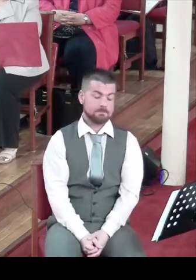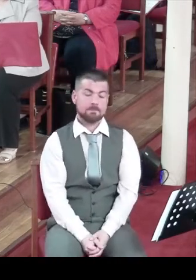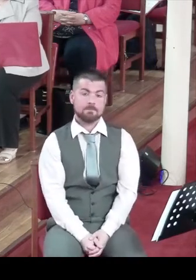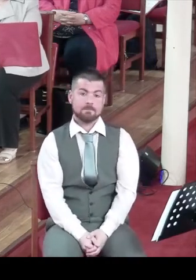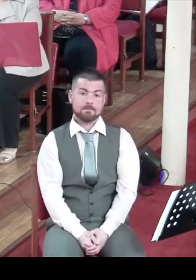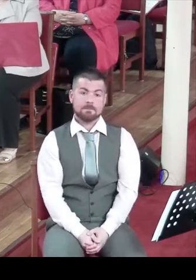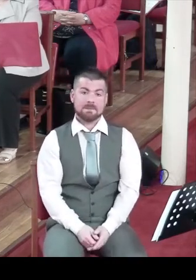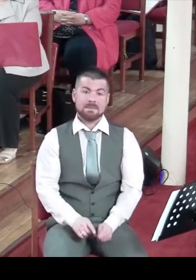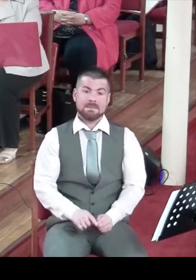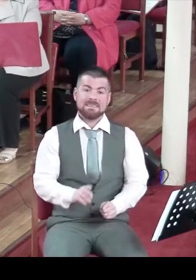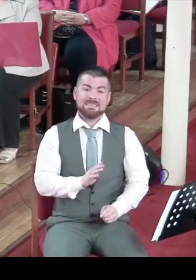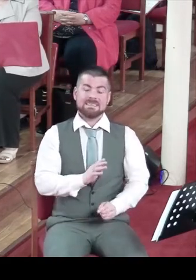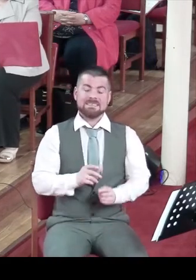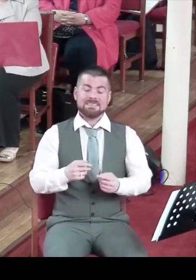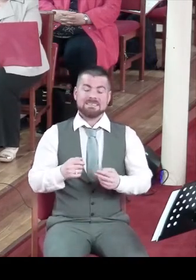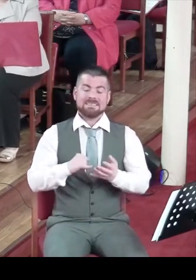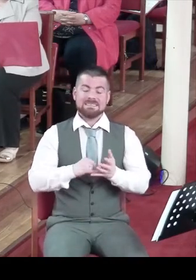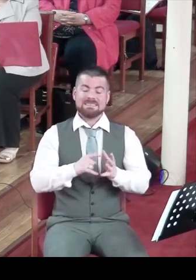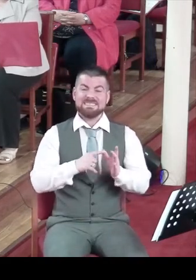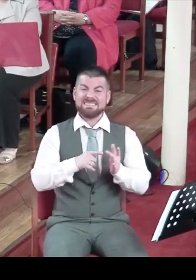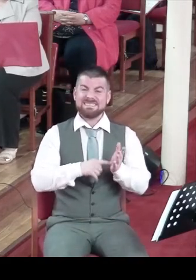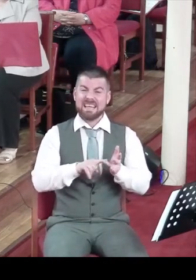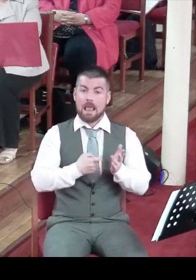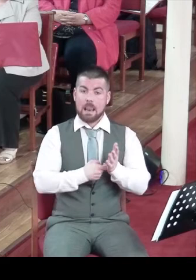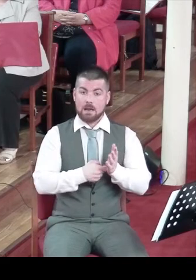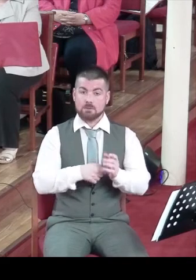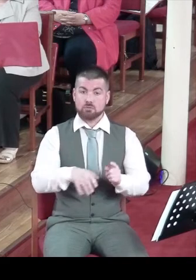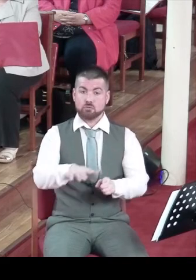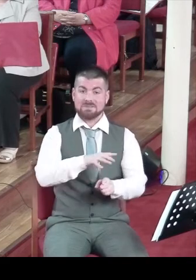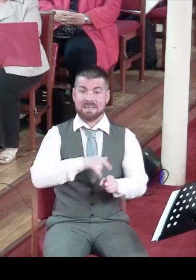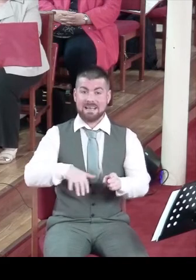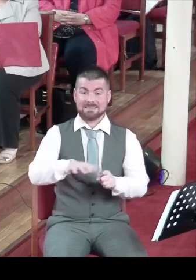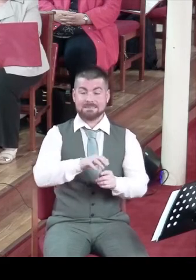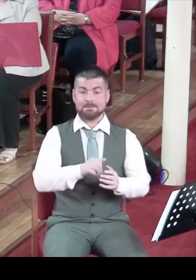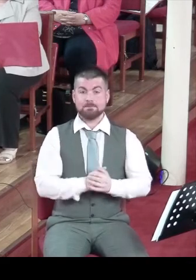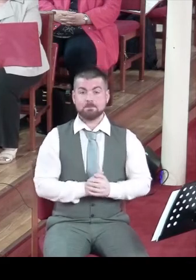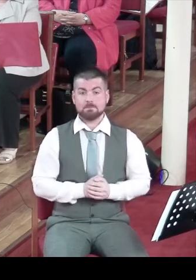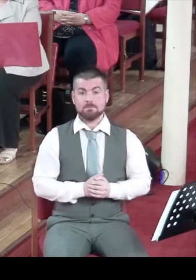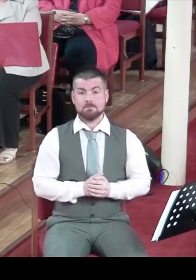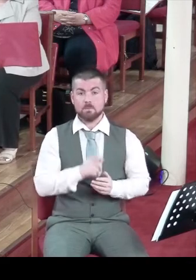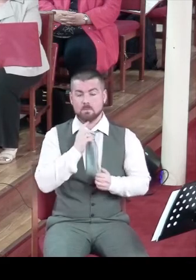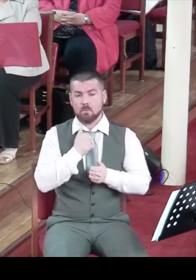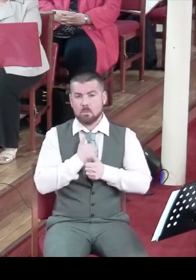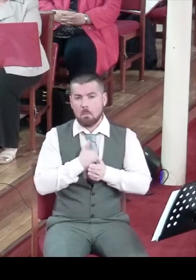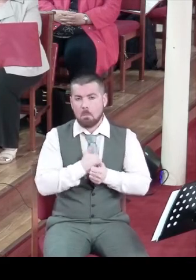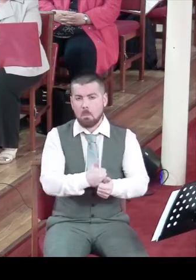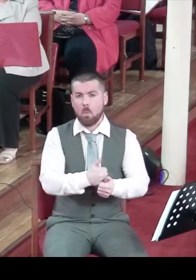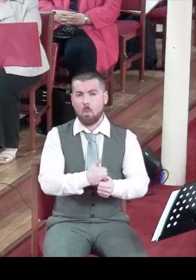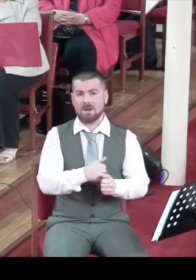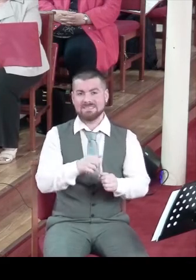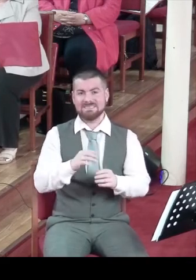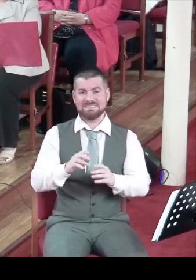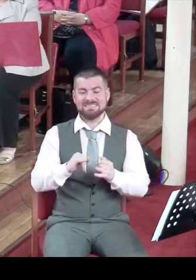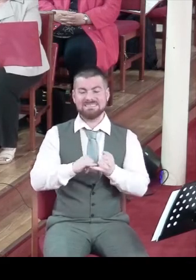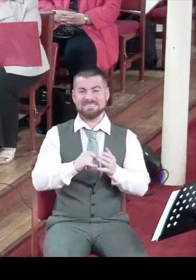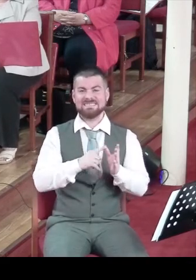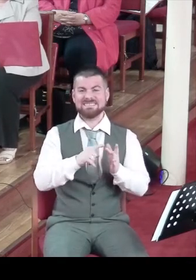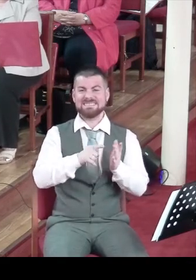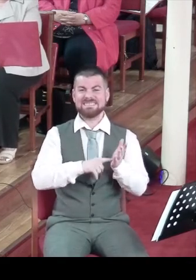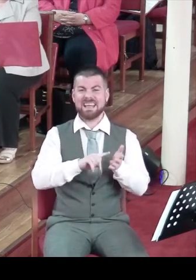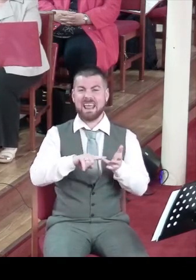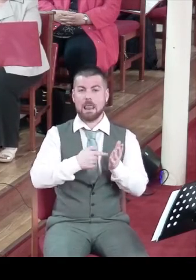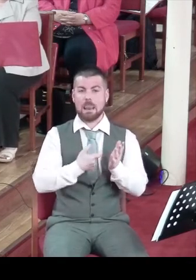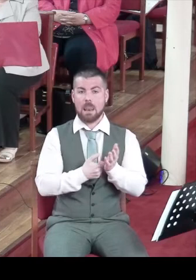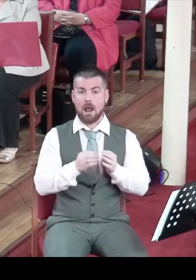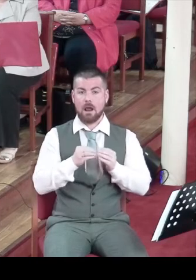The Sailor Society, a chaplain for our ports, supporting sailors who arrive in Scottish ports to feel cared for